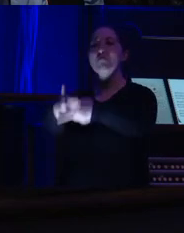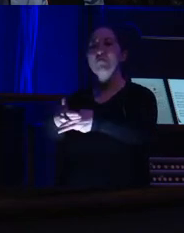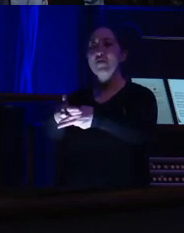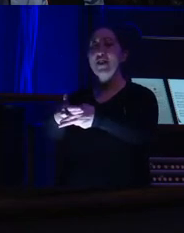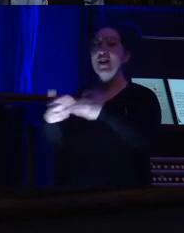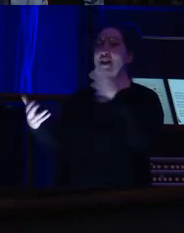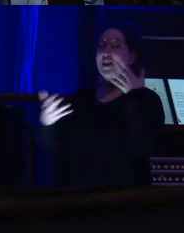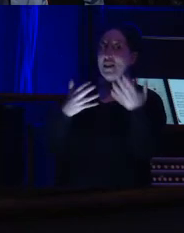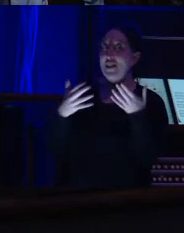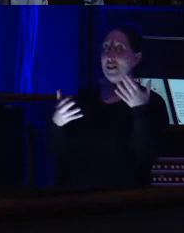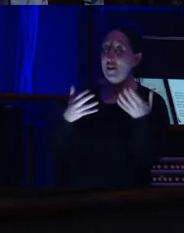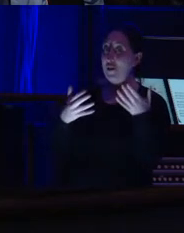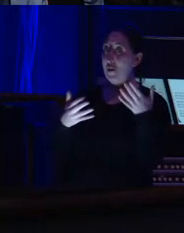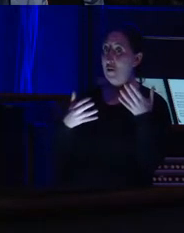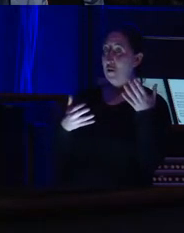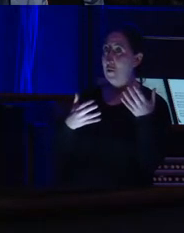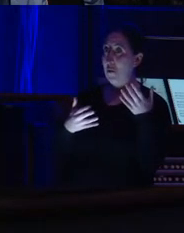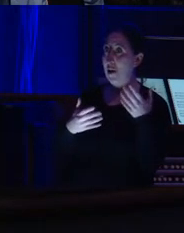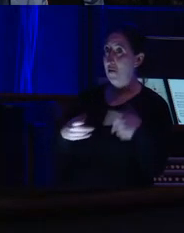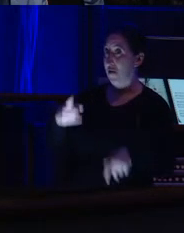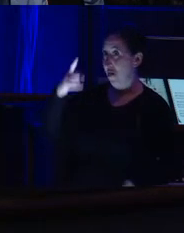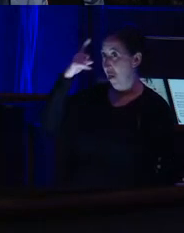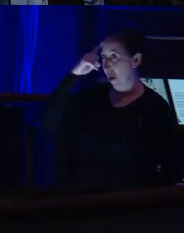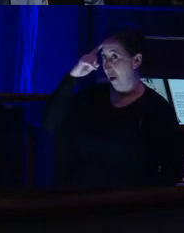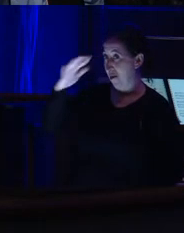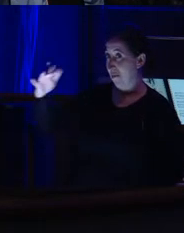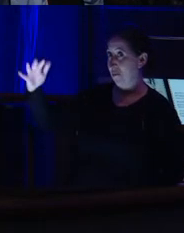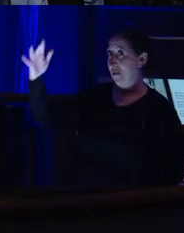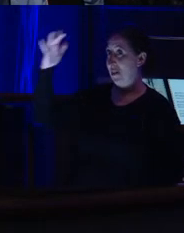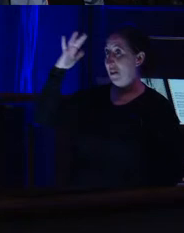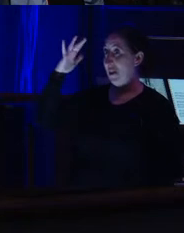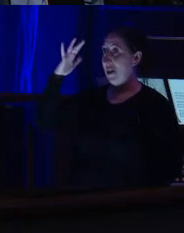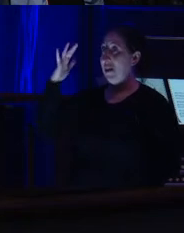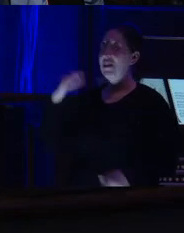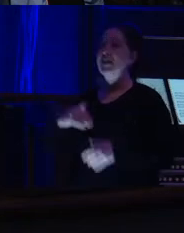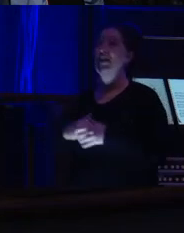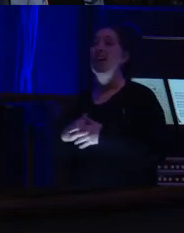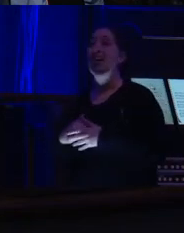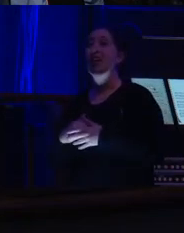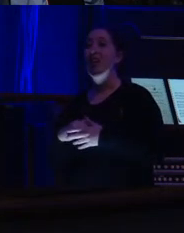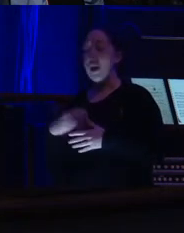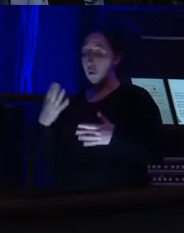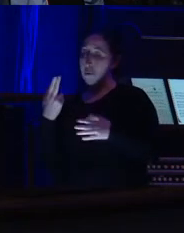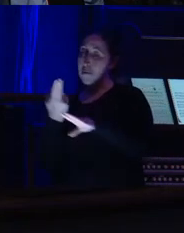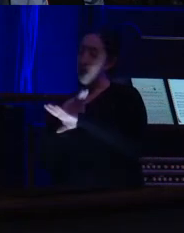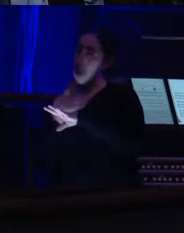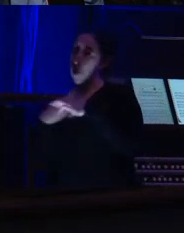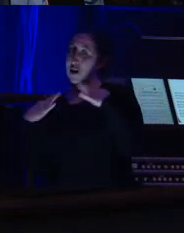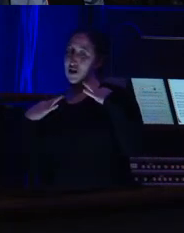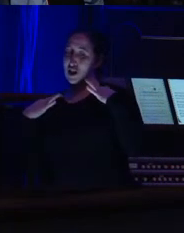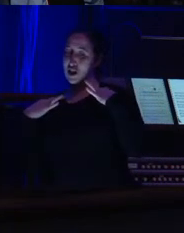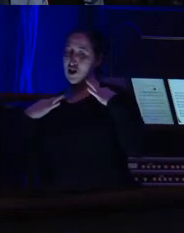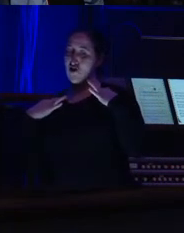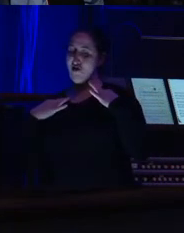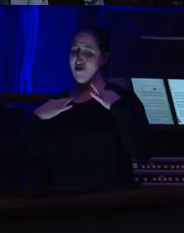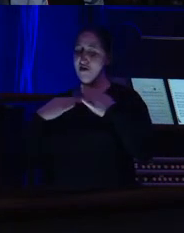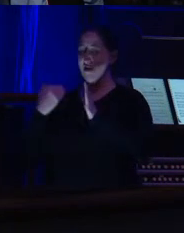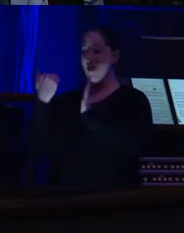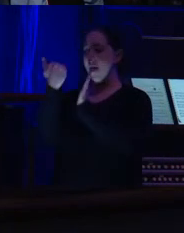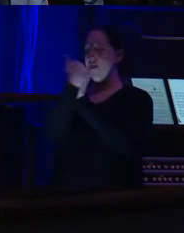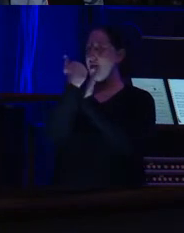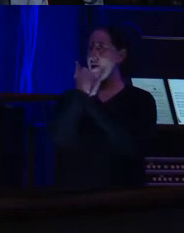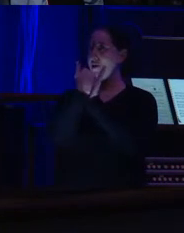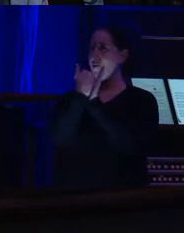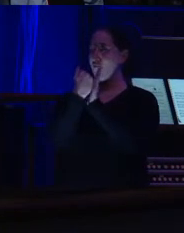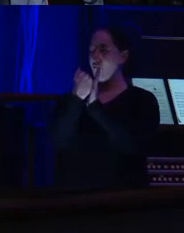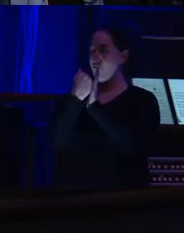You might have bought, when you were an undergraduate, you might even have worn a t-shirt that lists the many triumphant